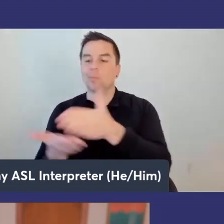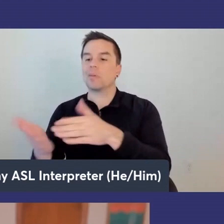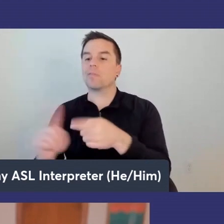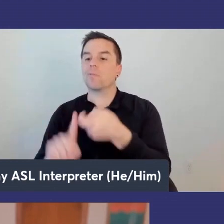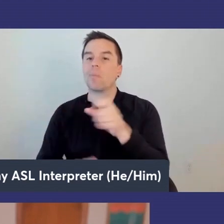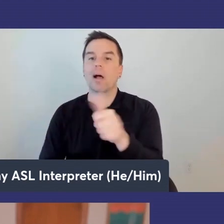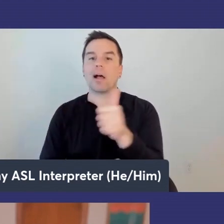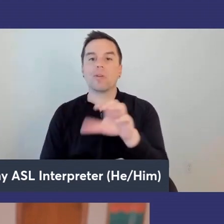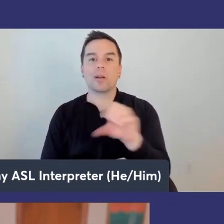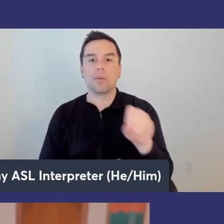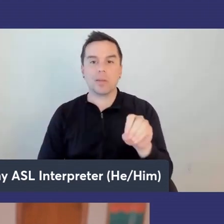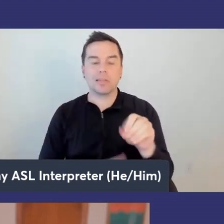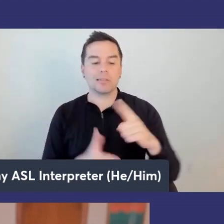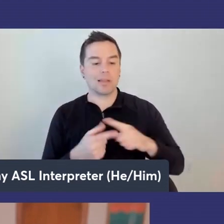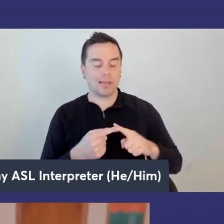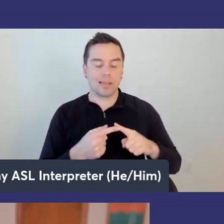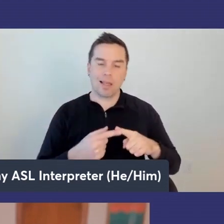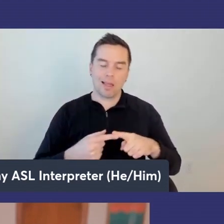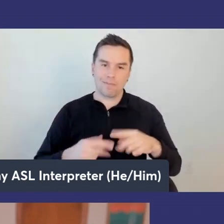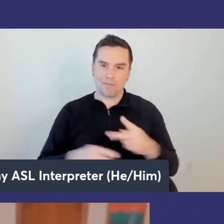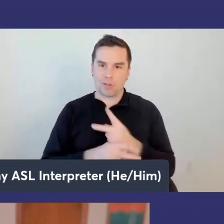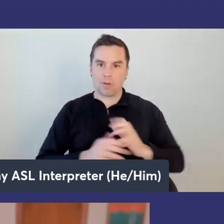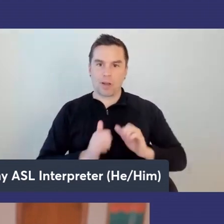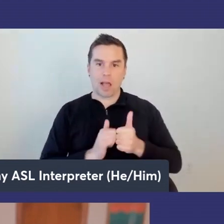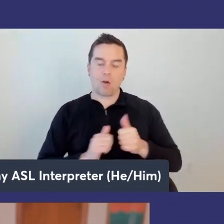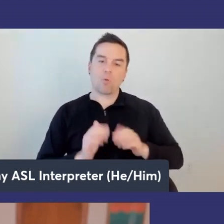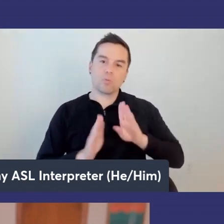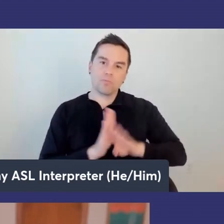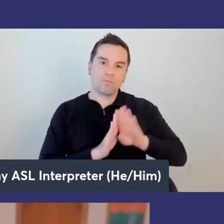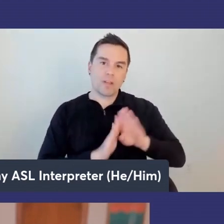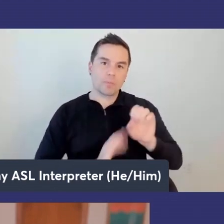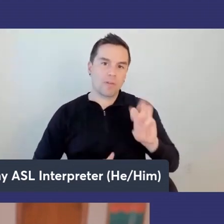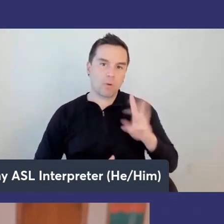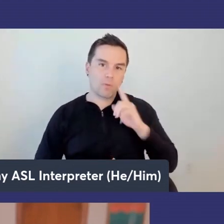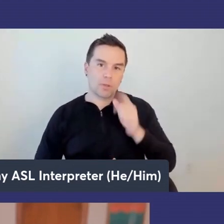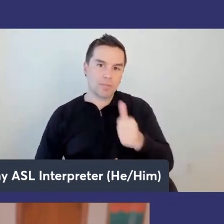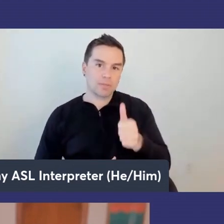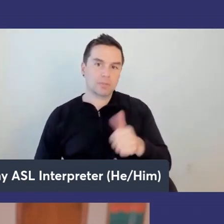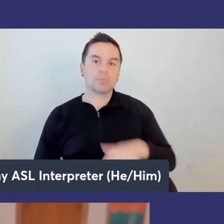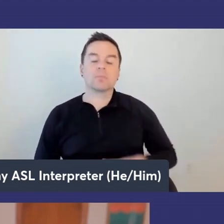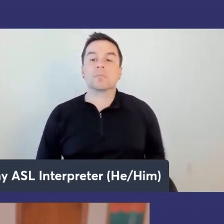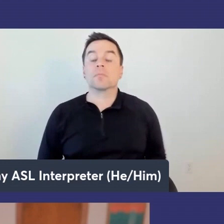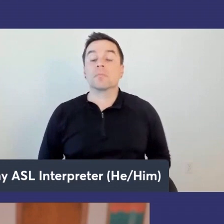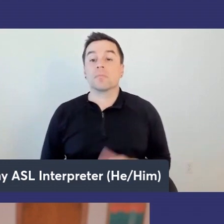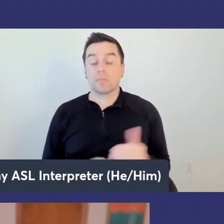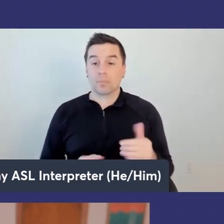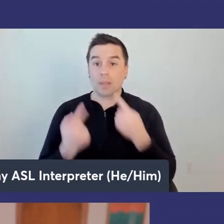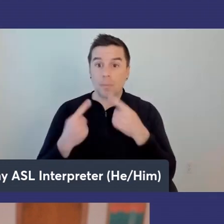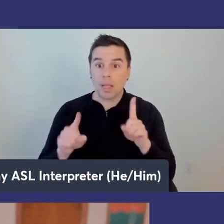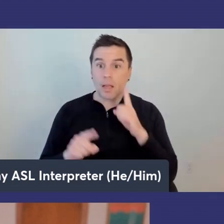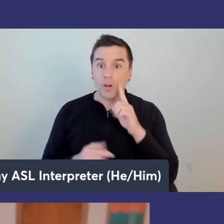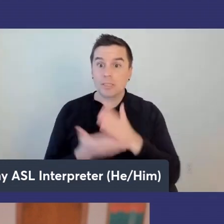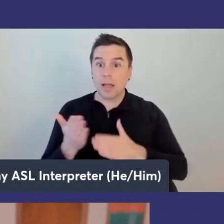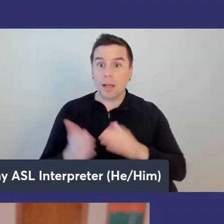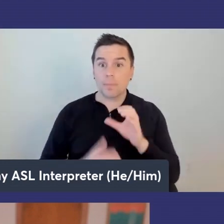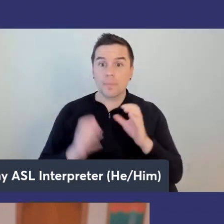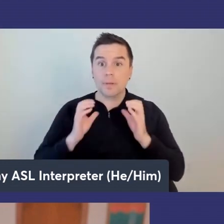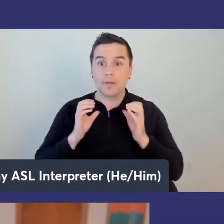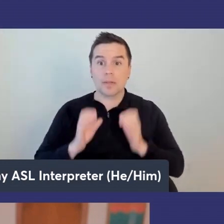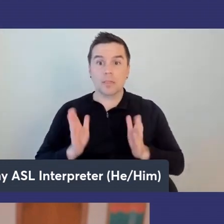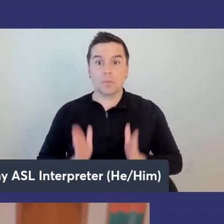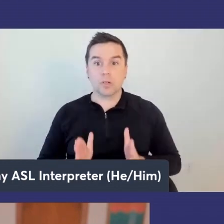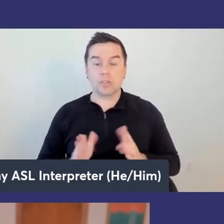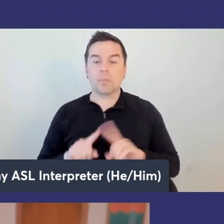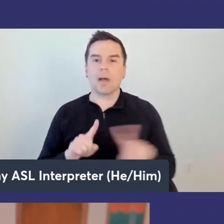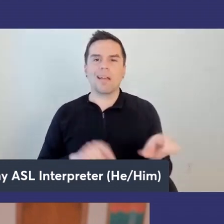software. And that works really well for some customers. And then we had other customers who wanted they wanted to do it how we did it,